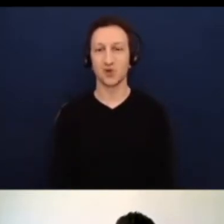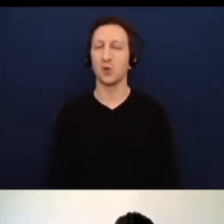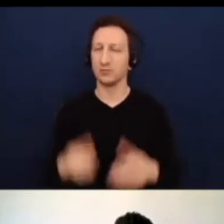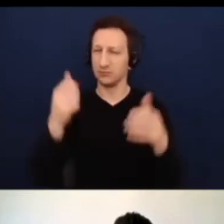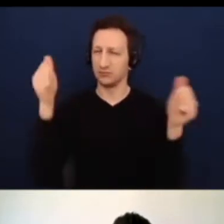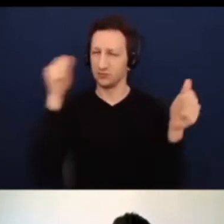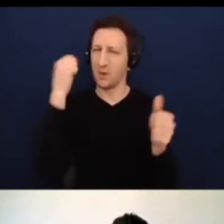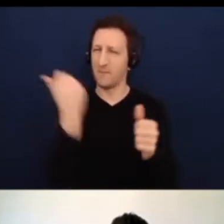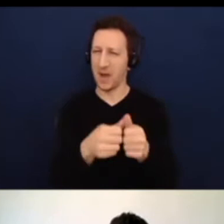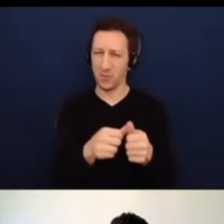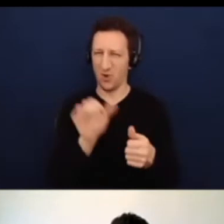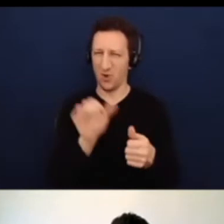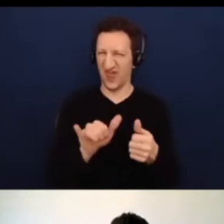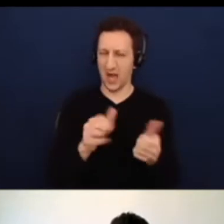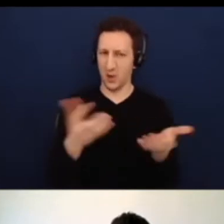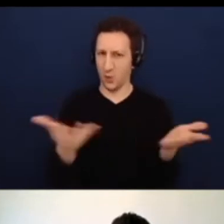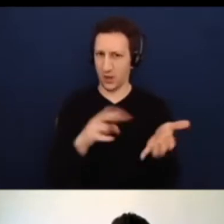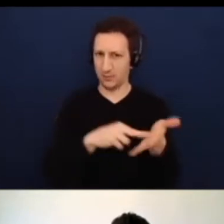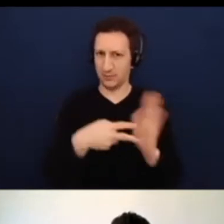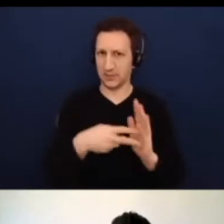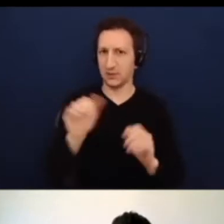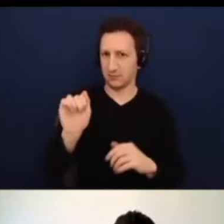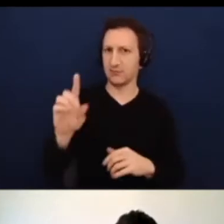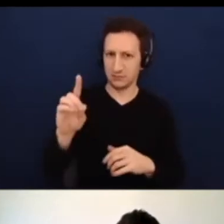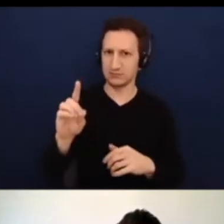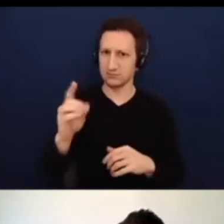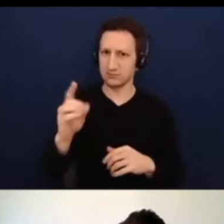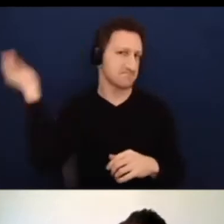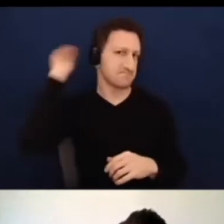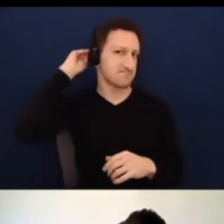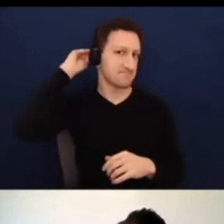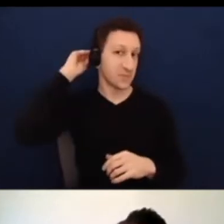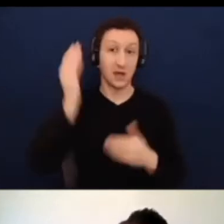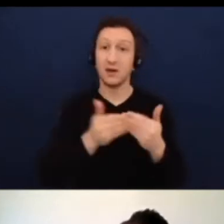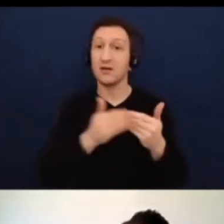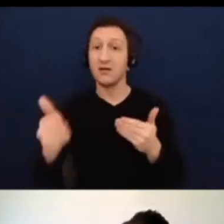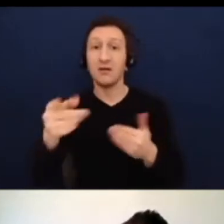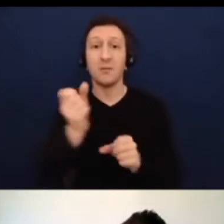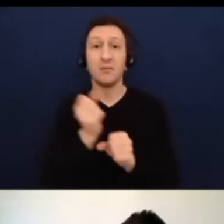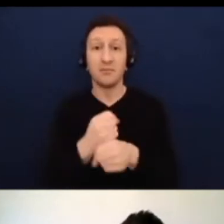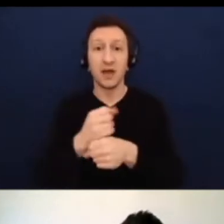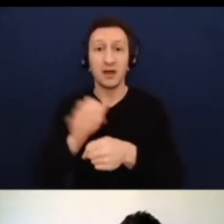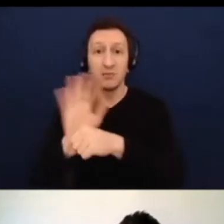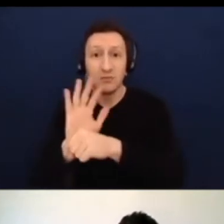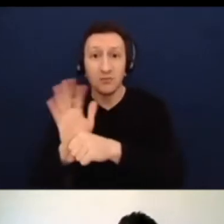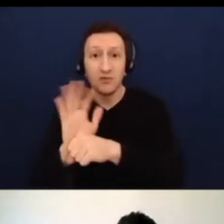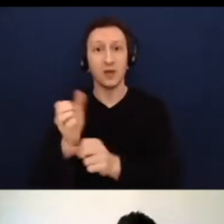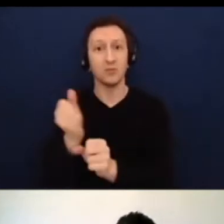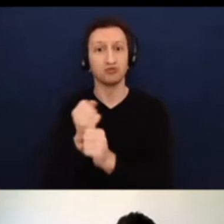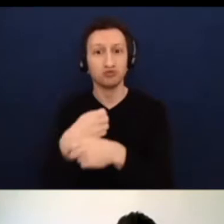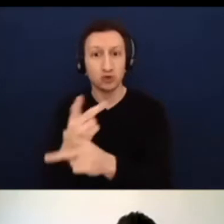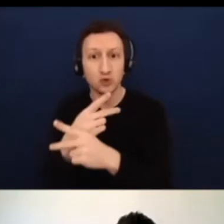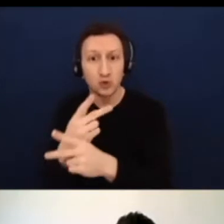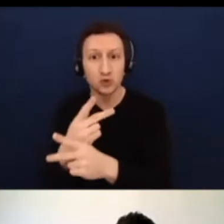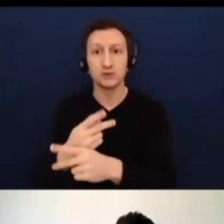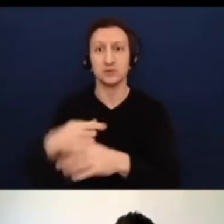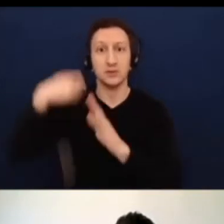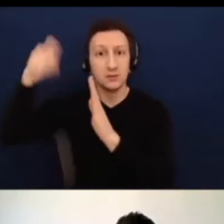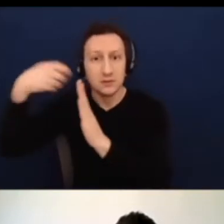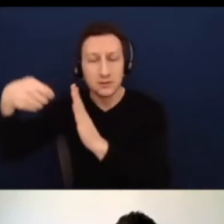mind as we move forward in our careers and in the world, because this subject matter is now much more expansive. It's